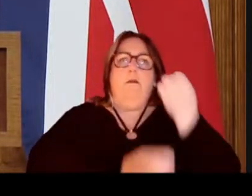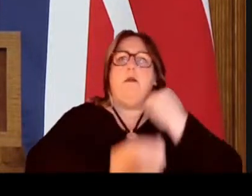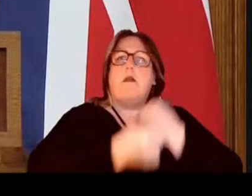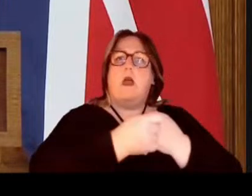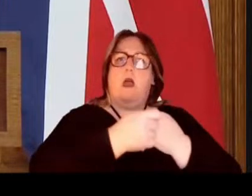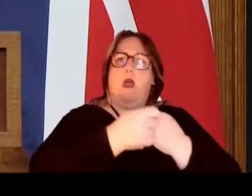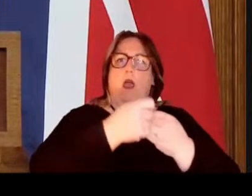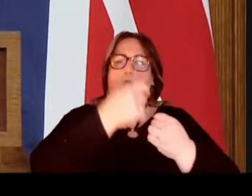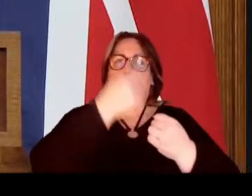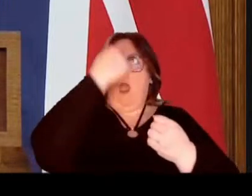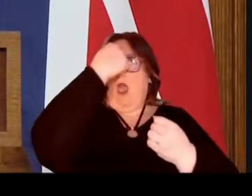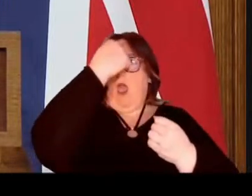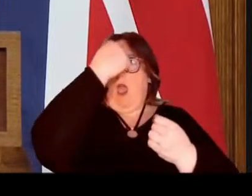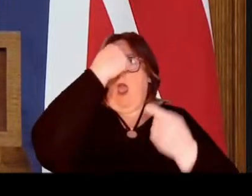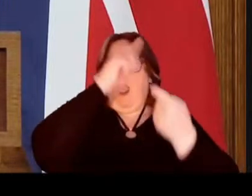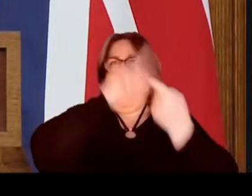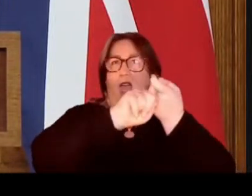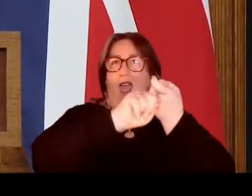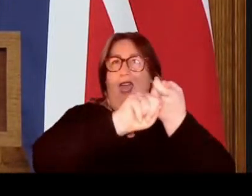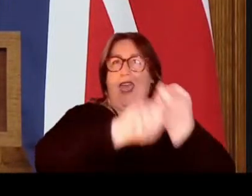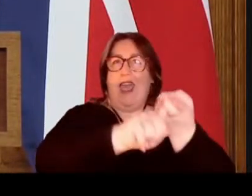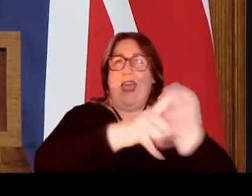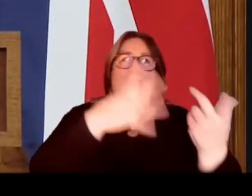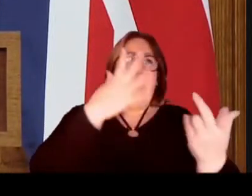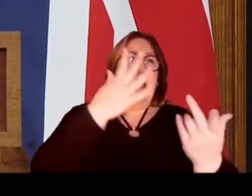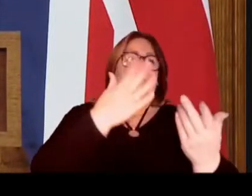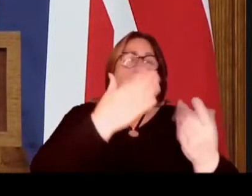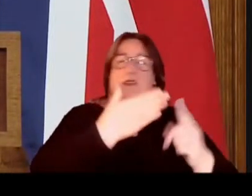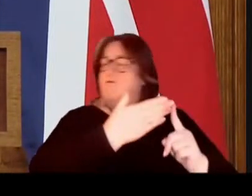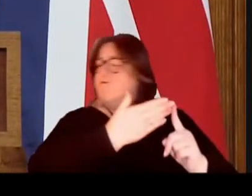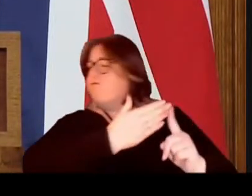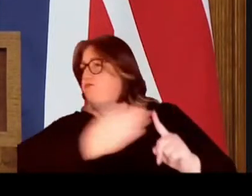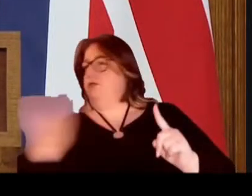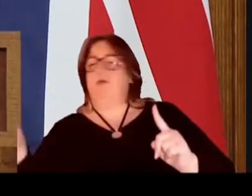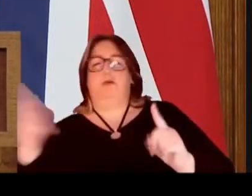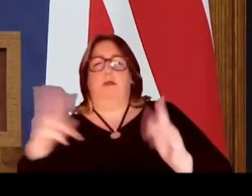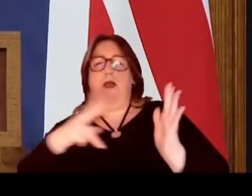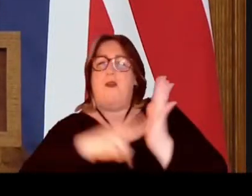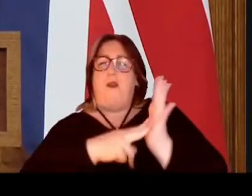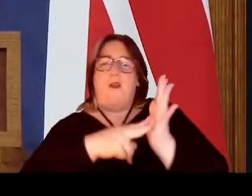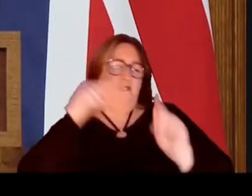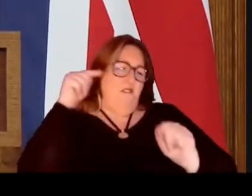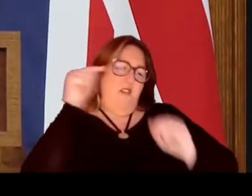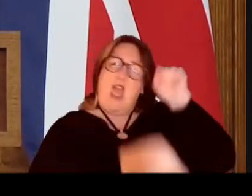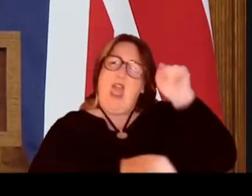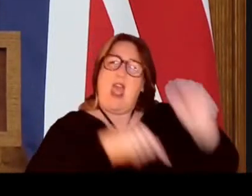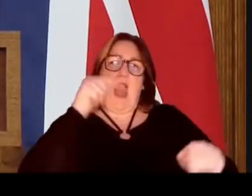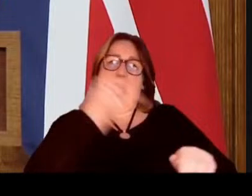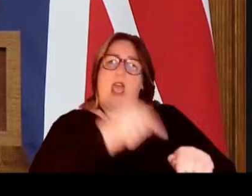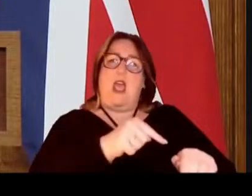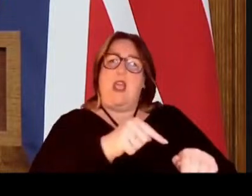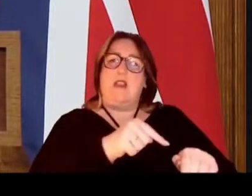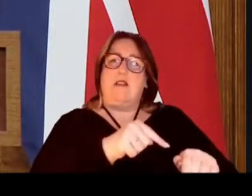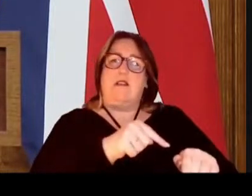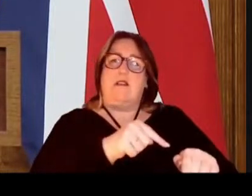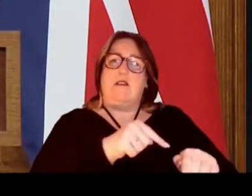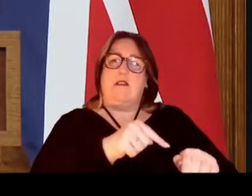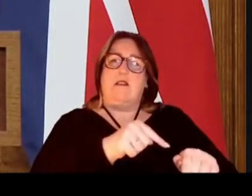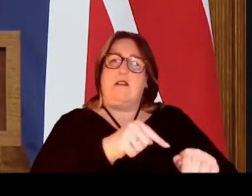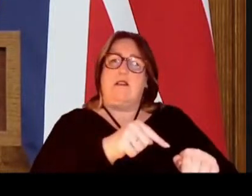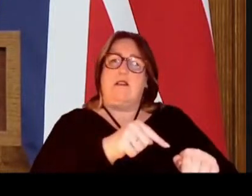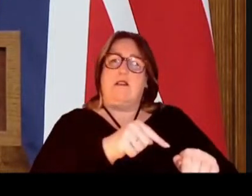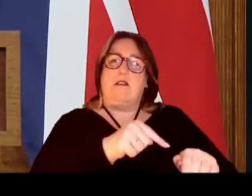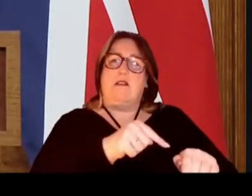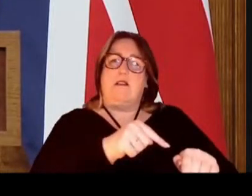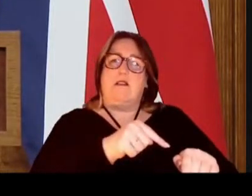that extreme violence, seemingly for its own sake. Pause. Sorry, pause. Now,